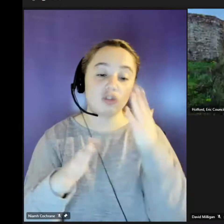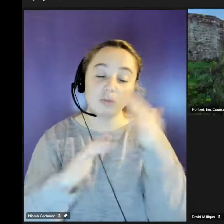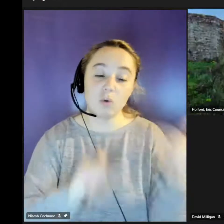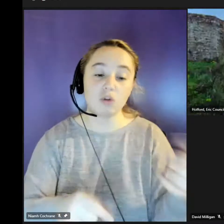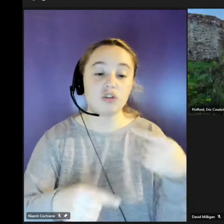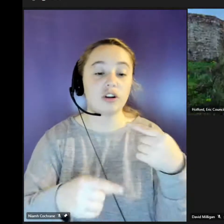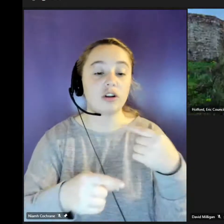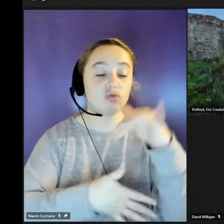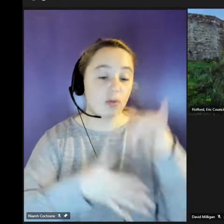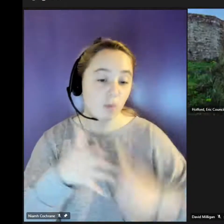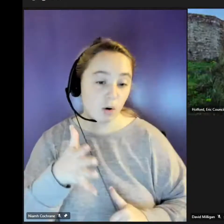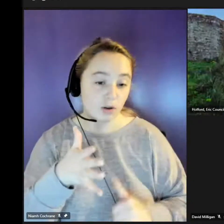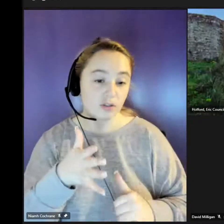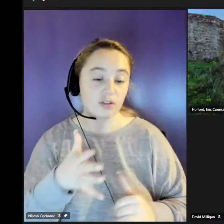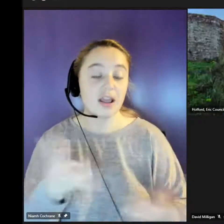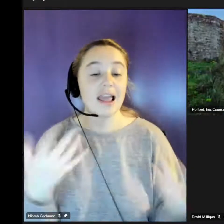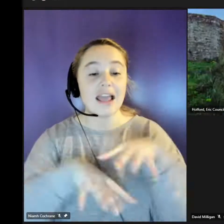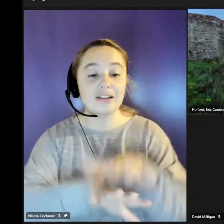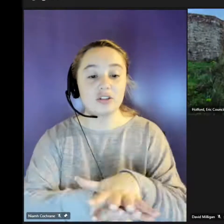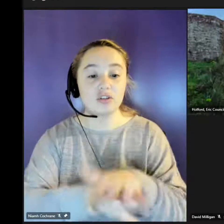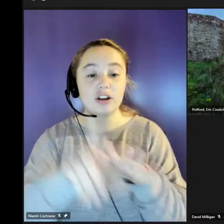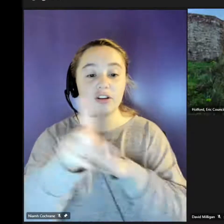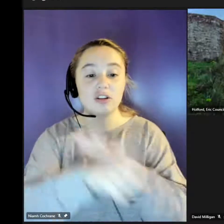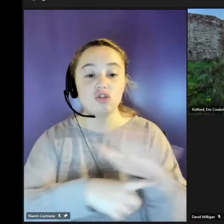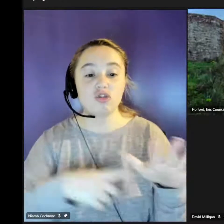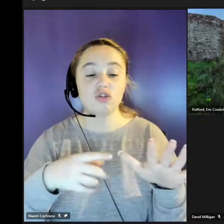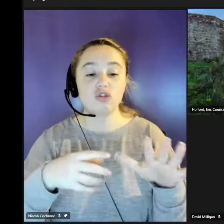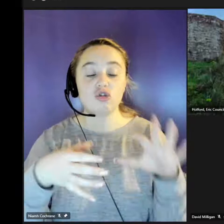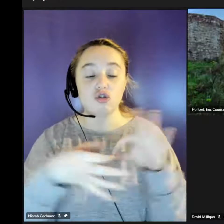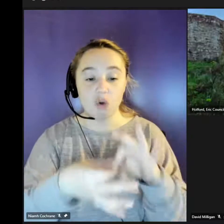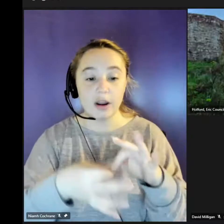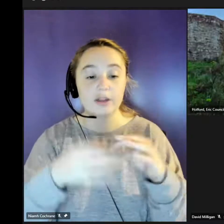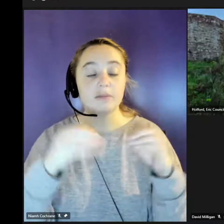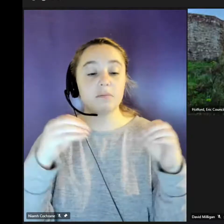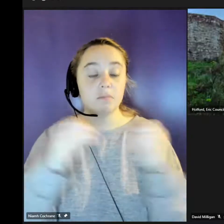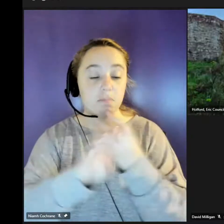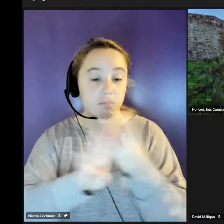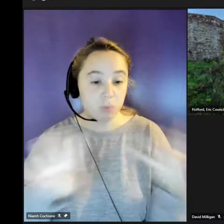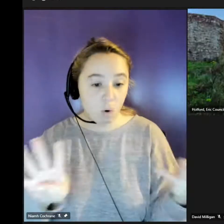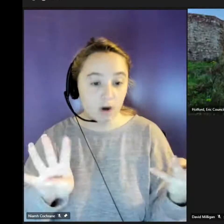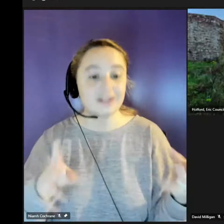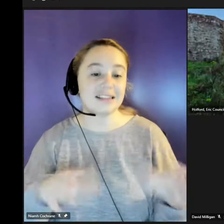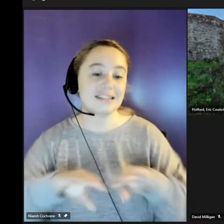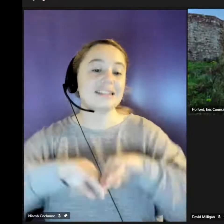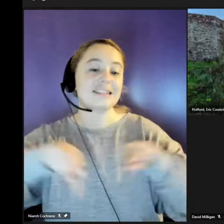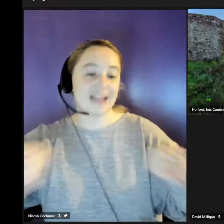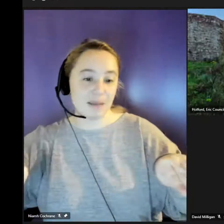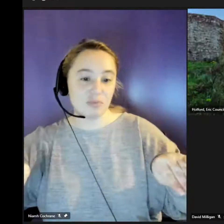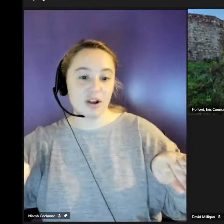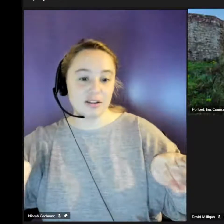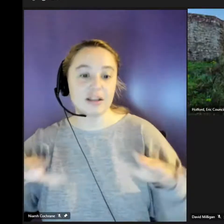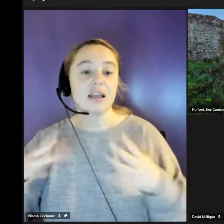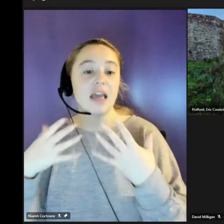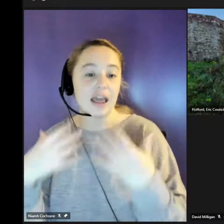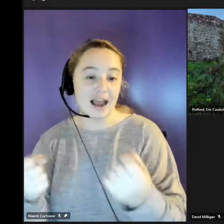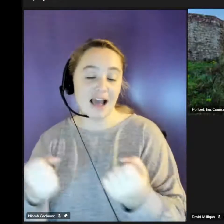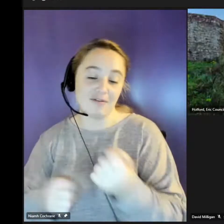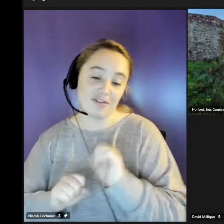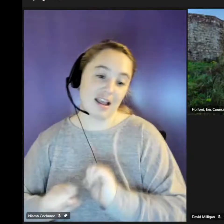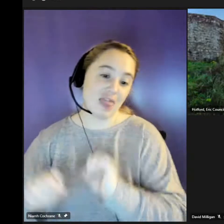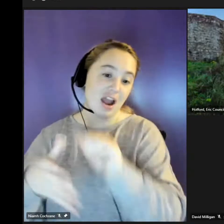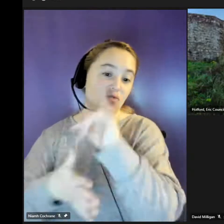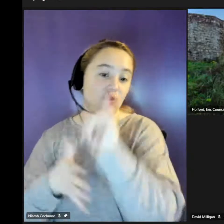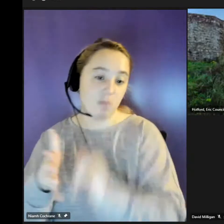there. The Integrated Joint Board meets as a separate entity, as you're aware, and they have their own reports